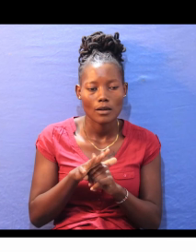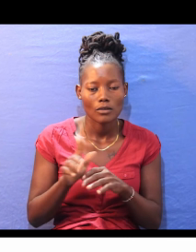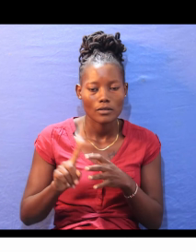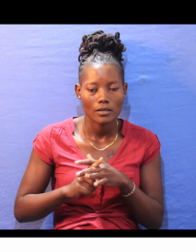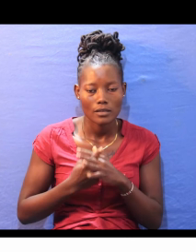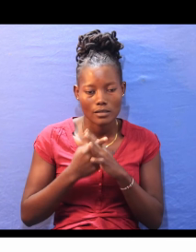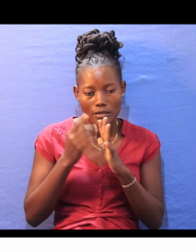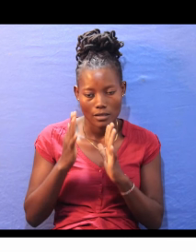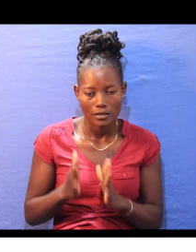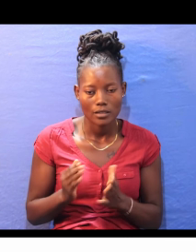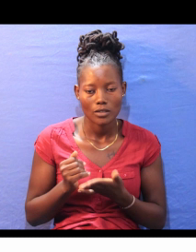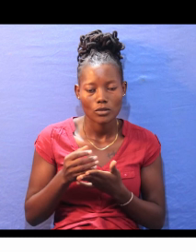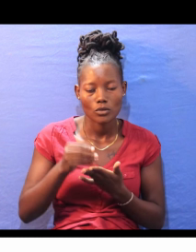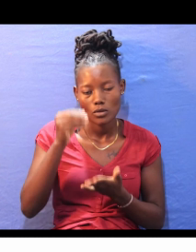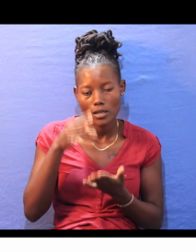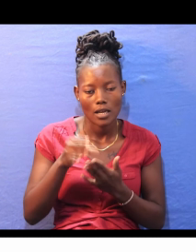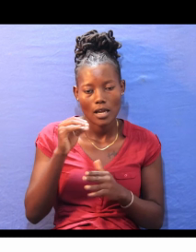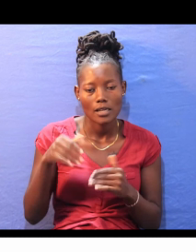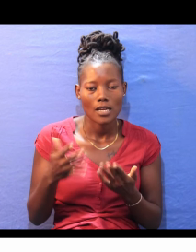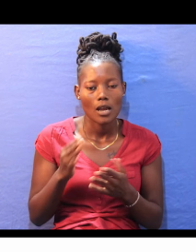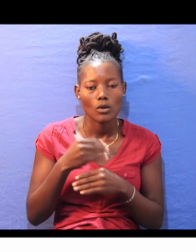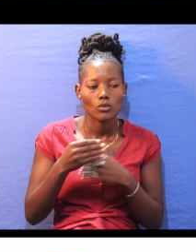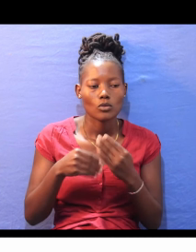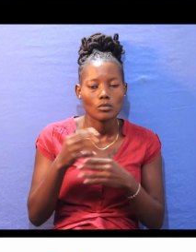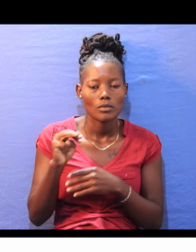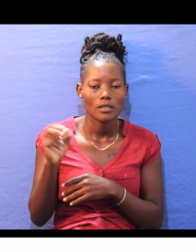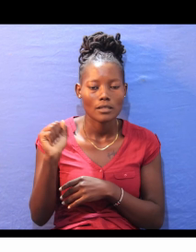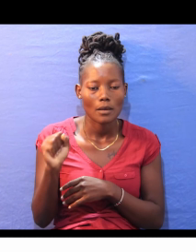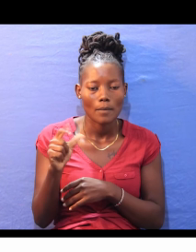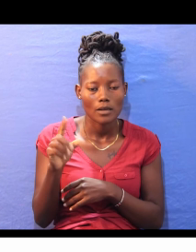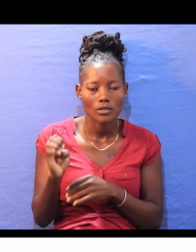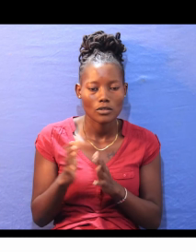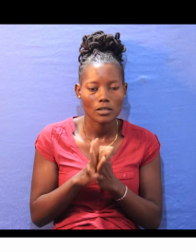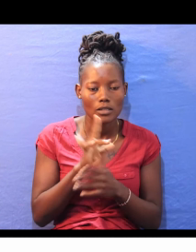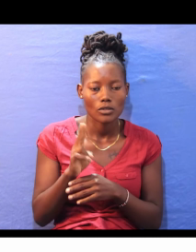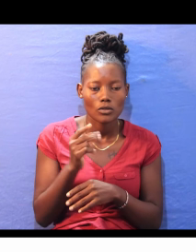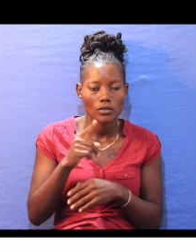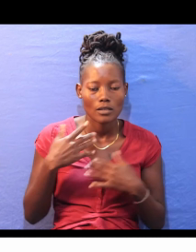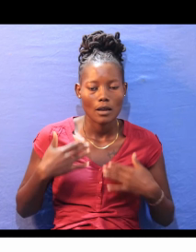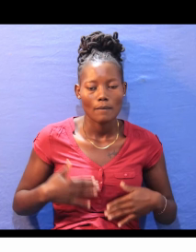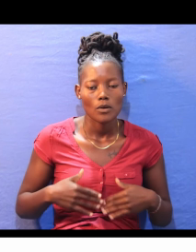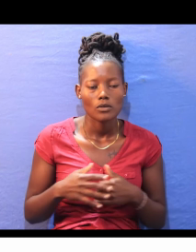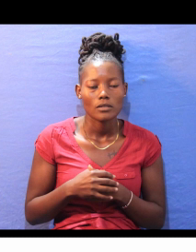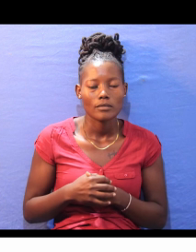to learn how to coordinate their muscles and to use their body in its entirety.